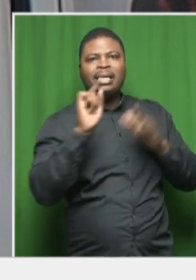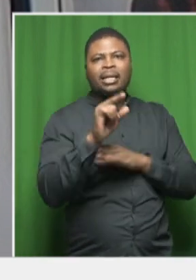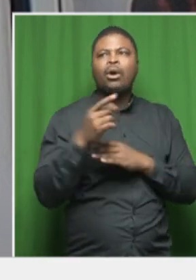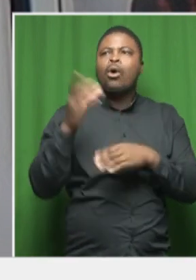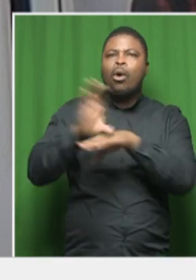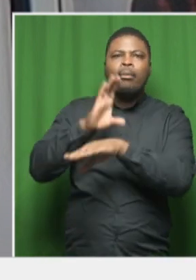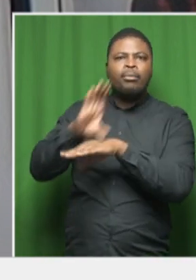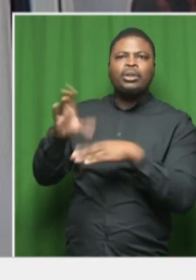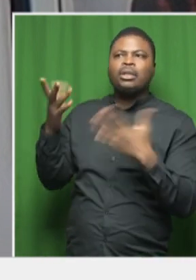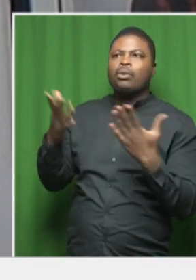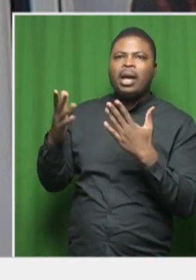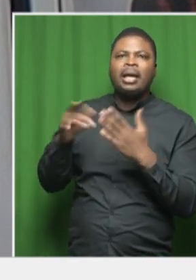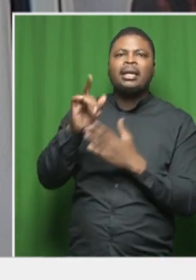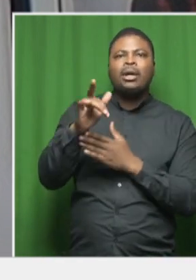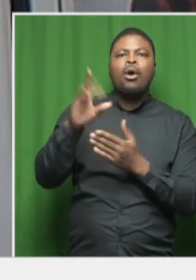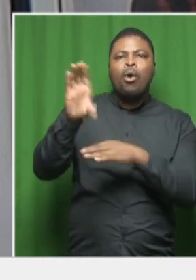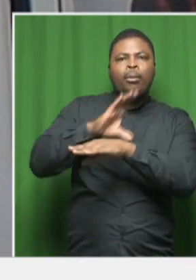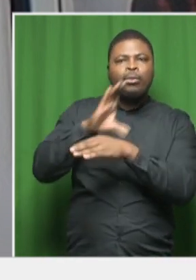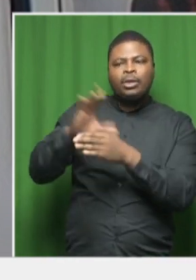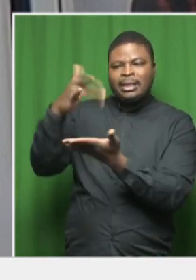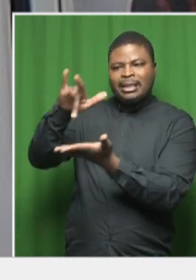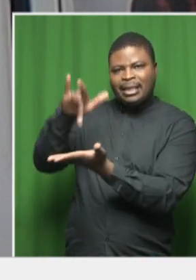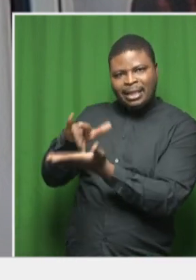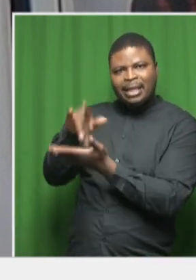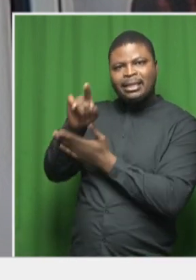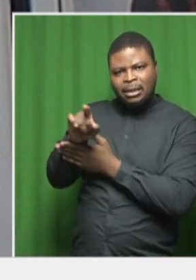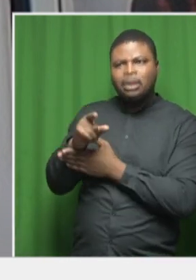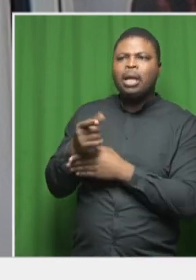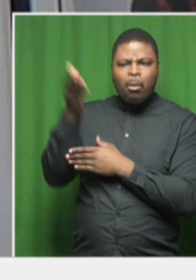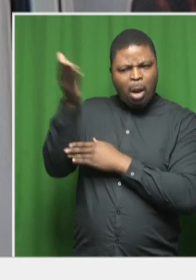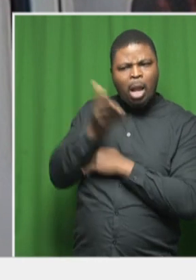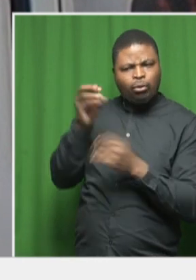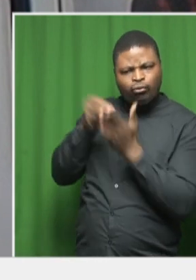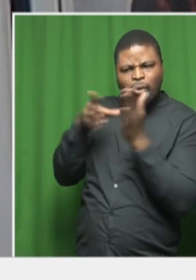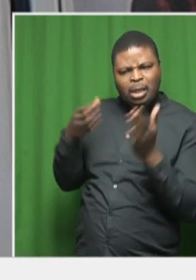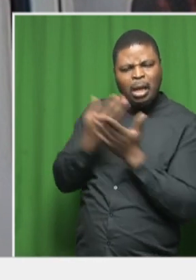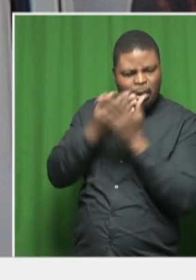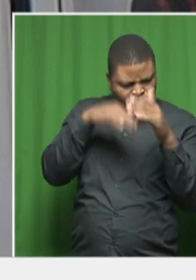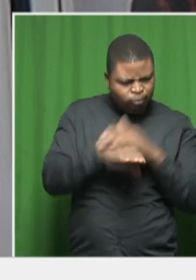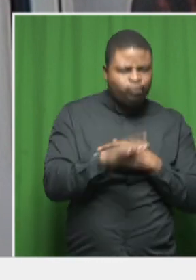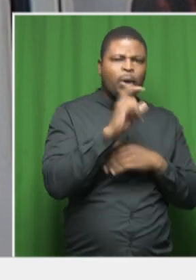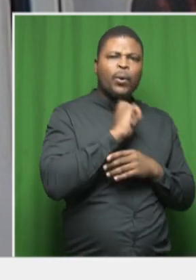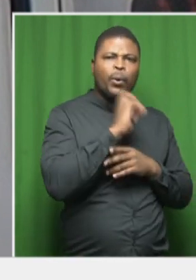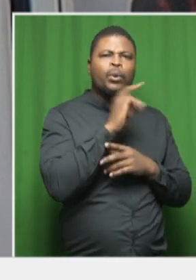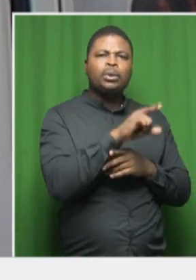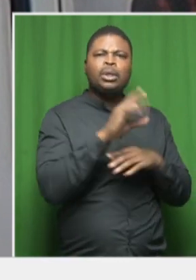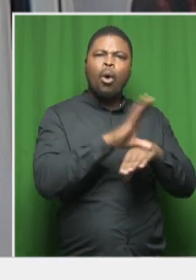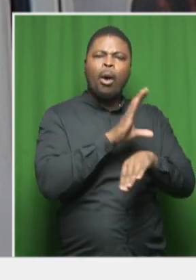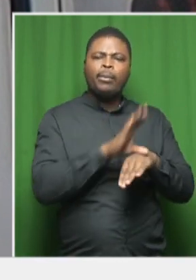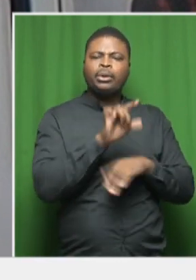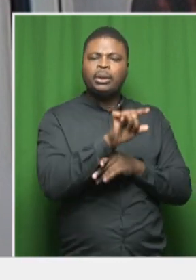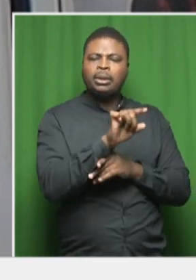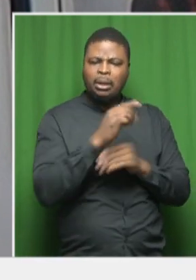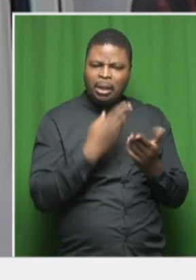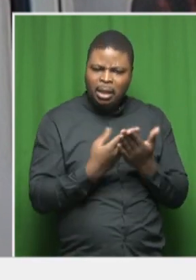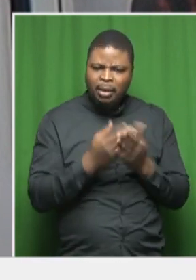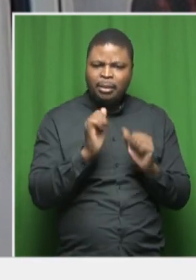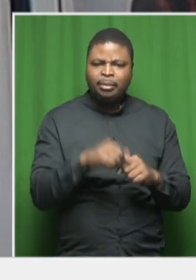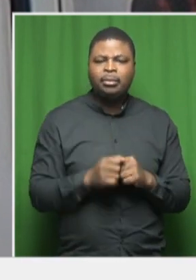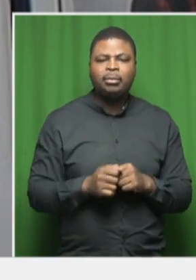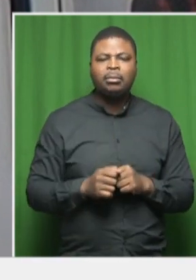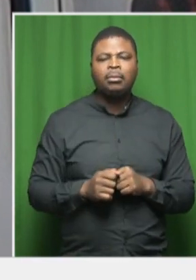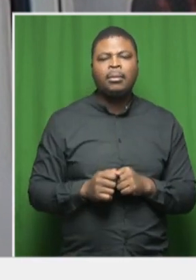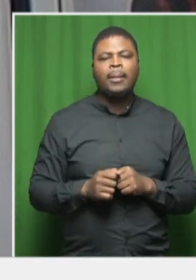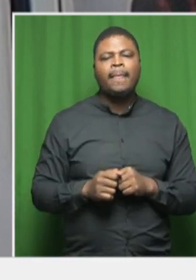centres, and they're there for you to use. And I would encourage that. And I think my